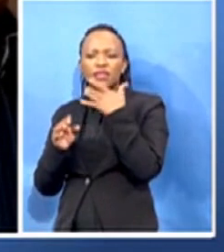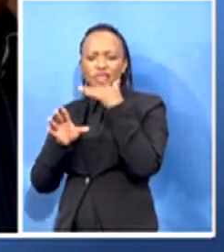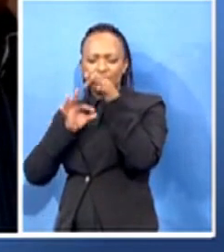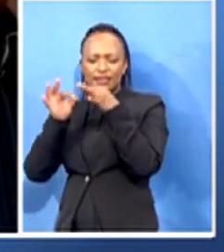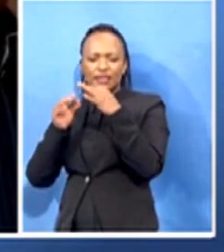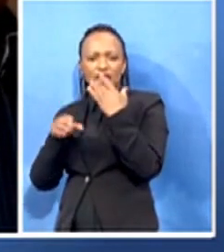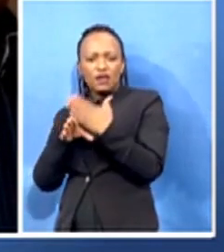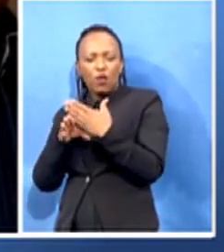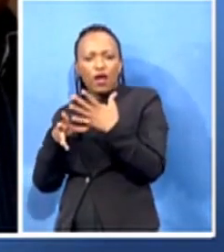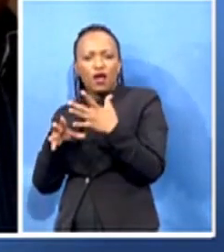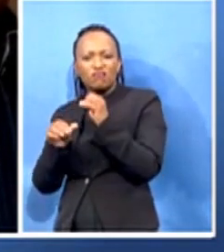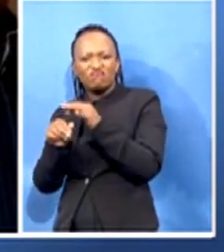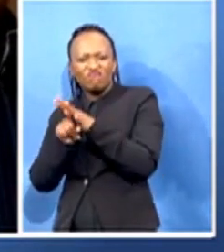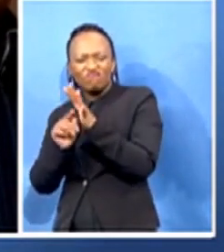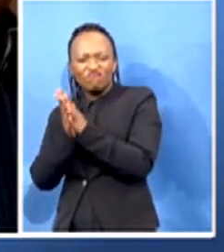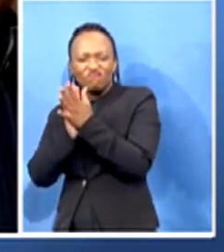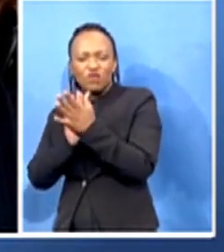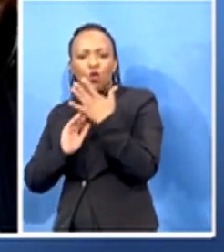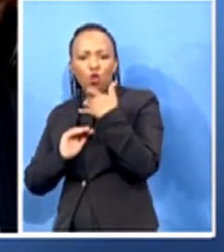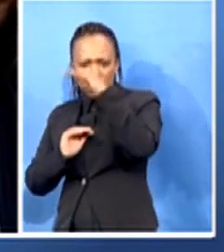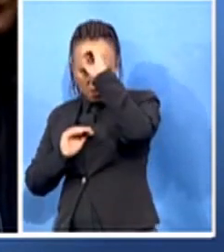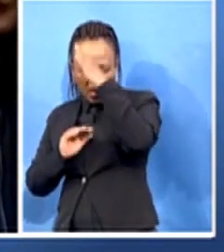sector by the lockdown.